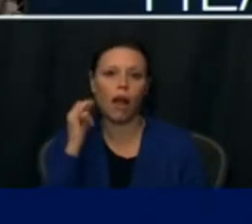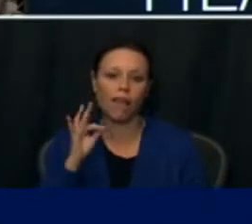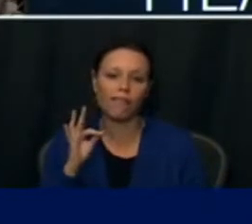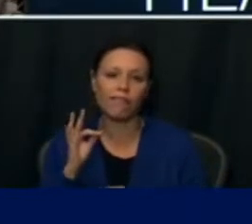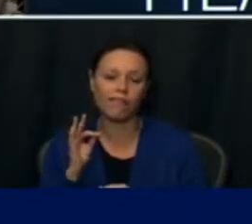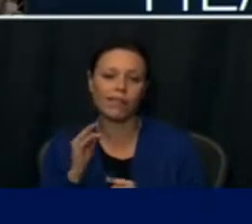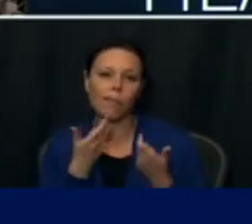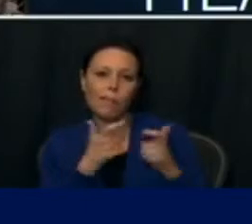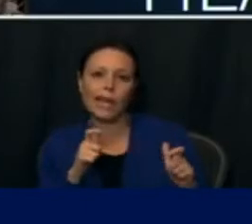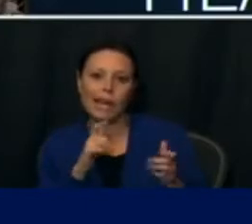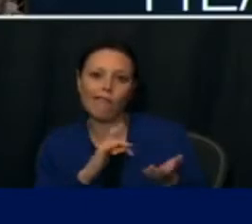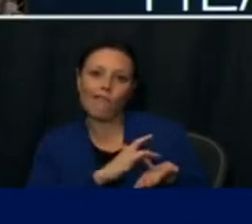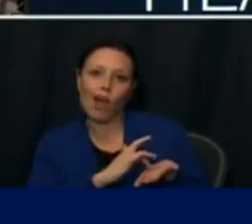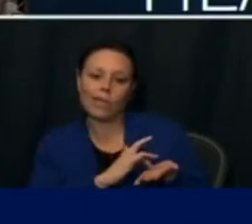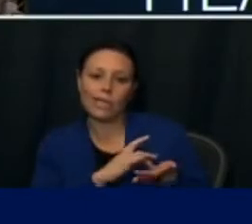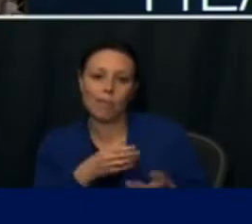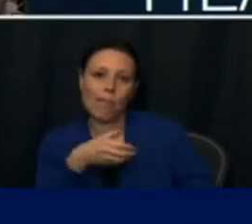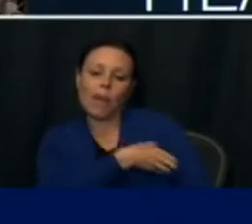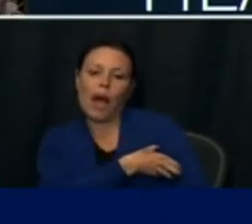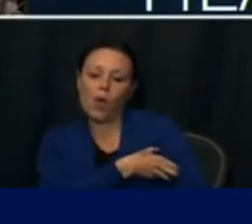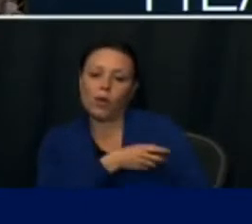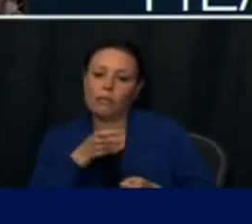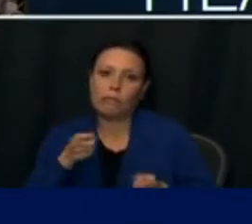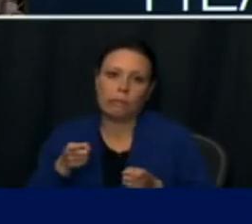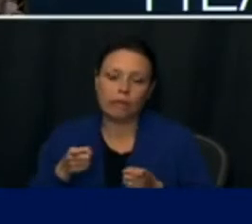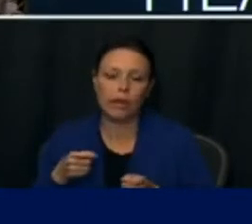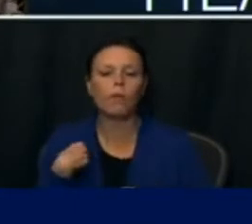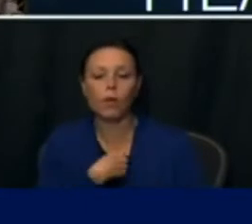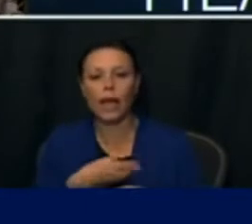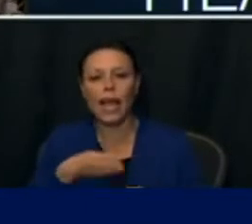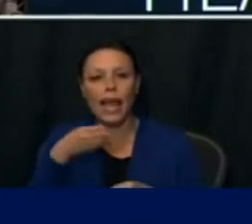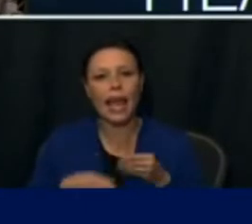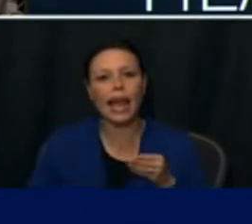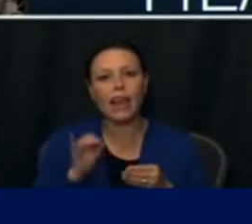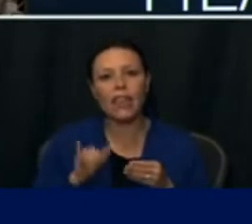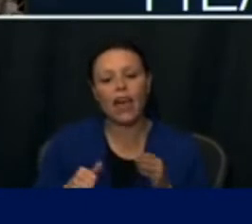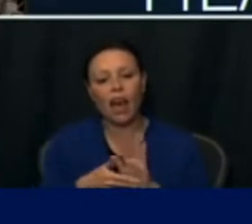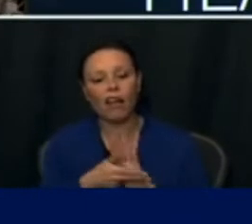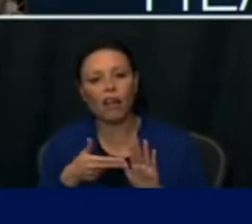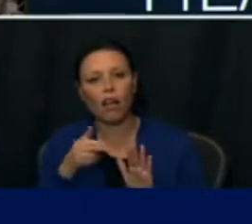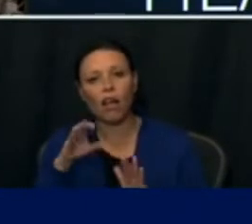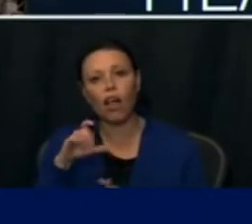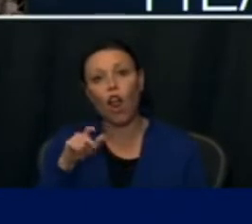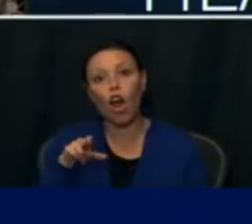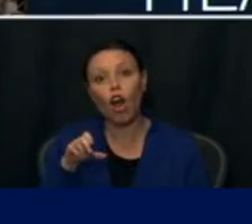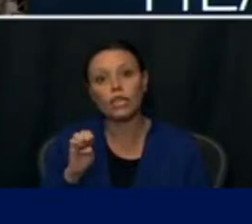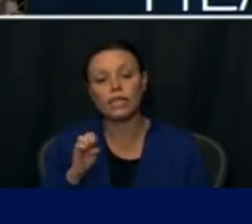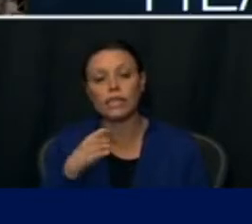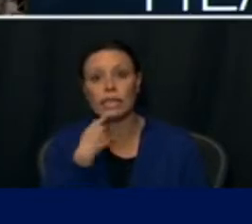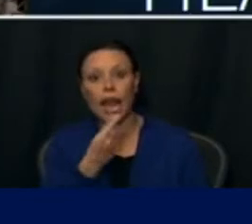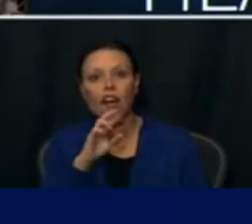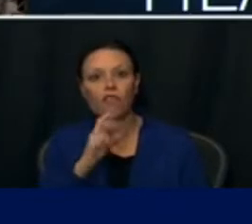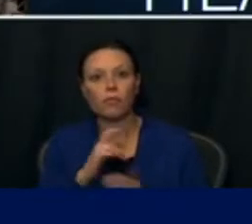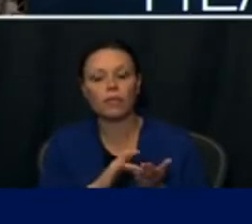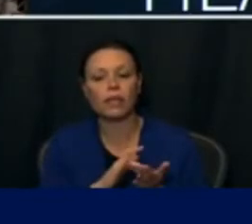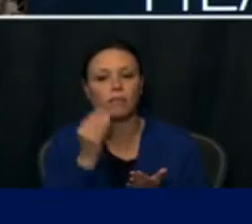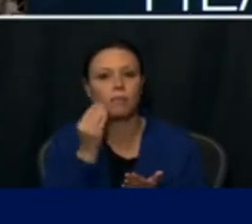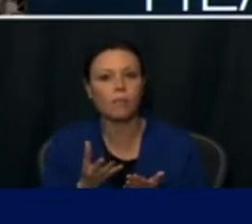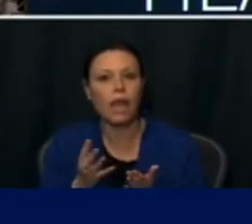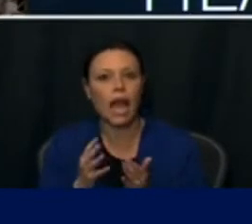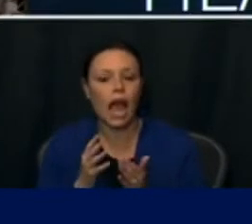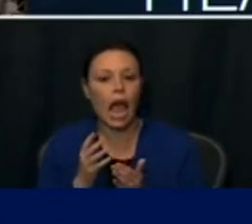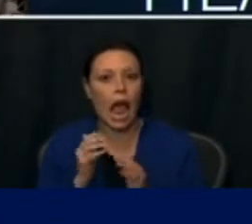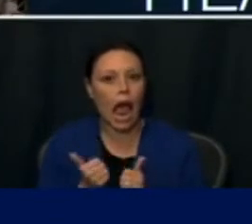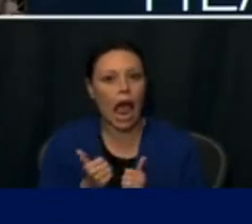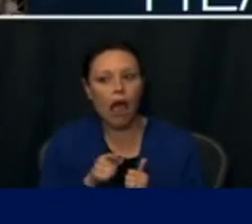power of big Pharma we ended the gag Clauses that prevented pharmacists from telling patients how to buy less expensive drugs as you